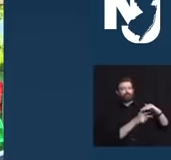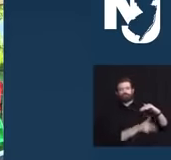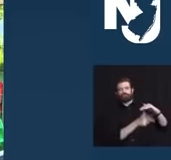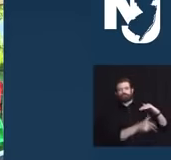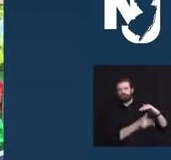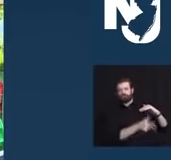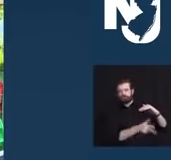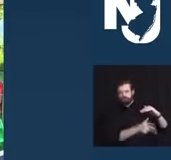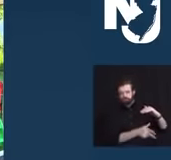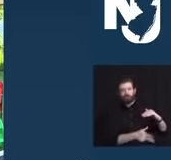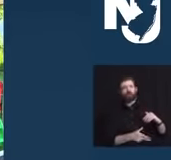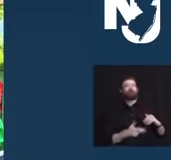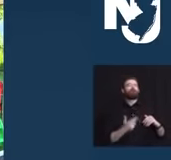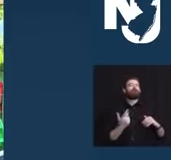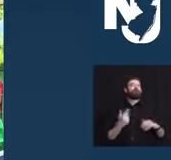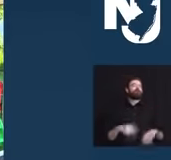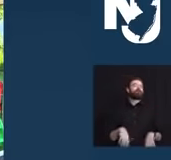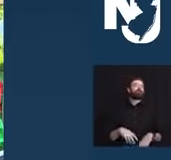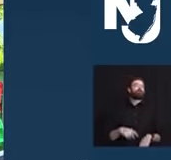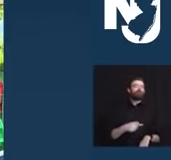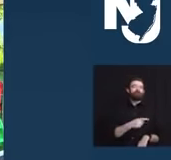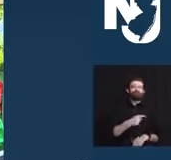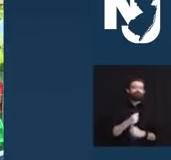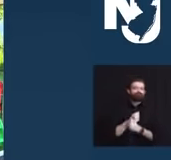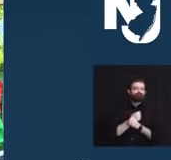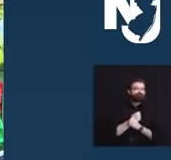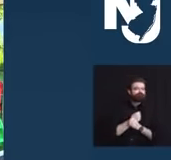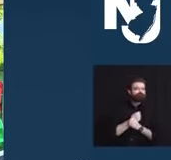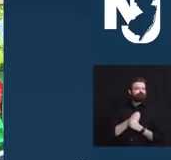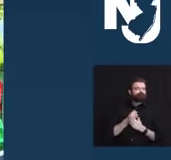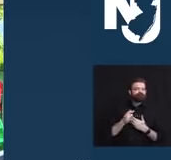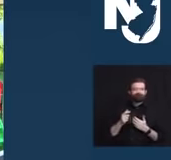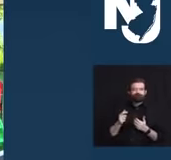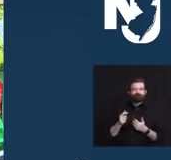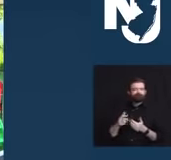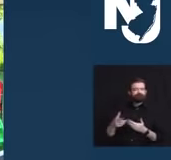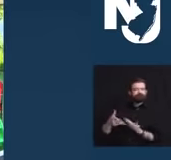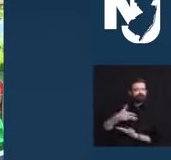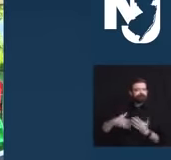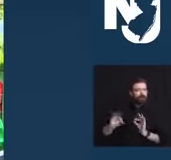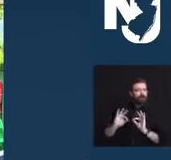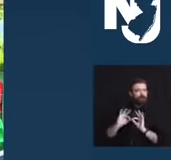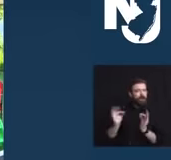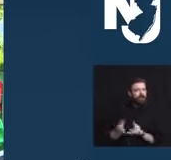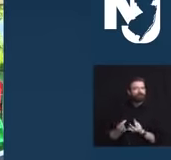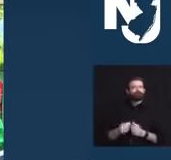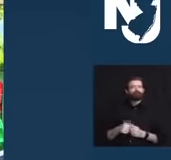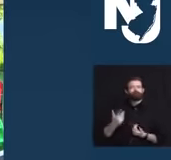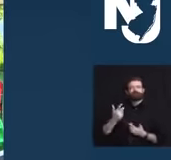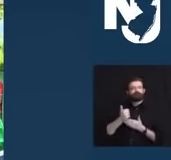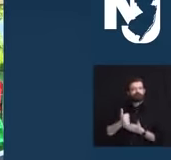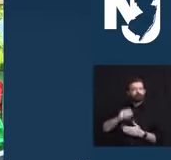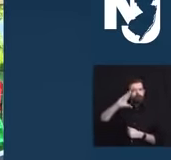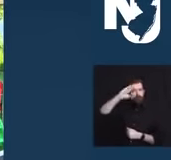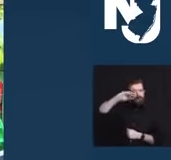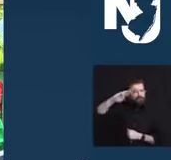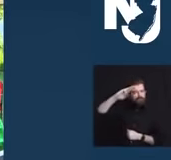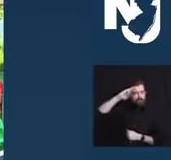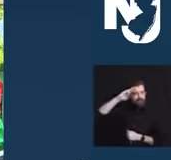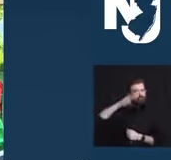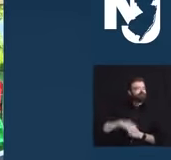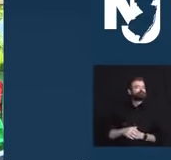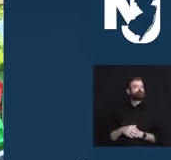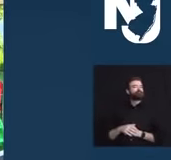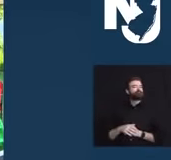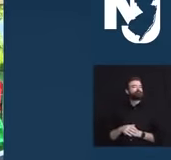Scout Troop 143 in Woodbridge or holding down responsibilities as a Colonia High School band parent. He